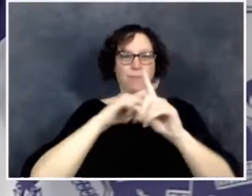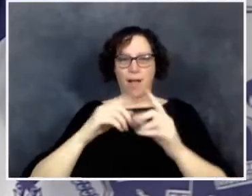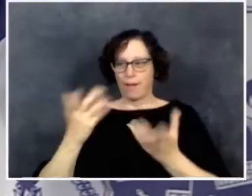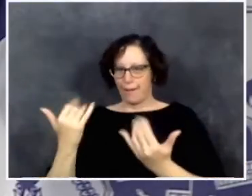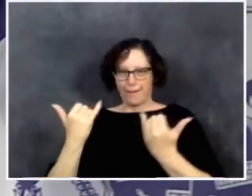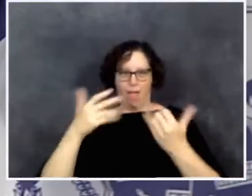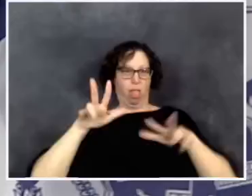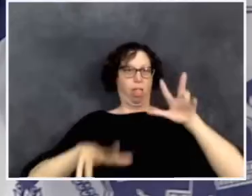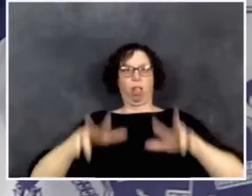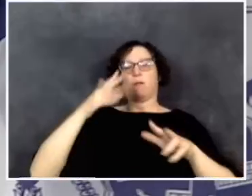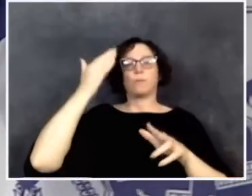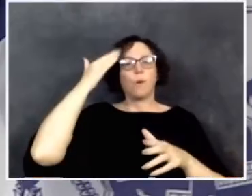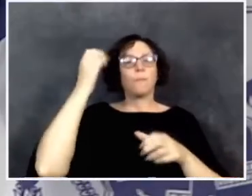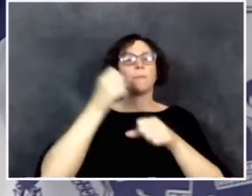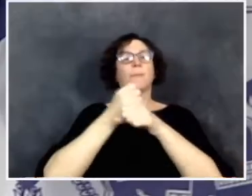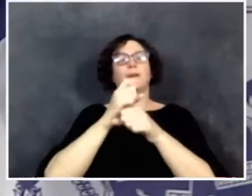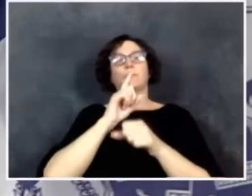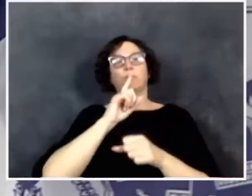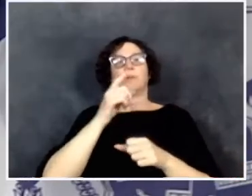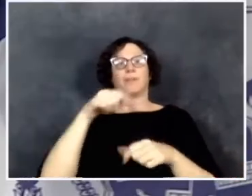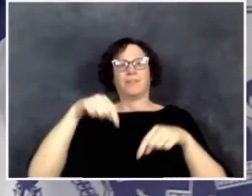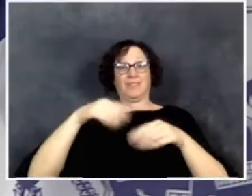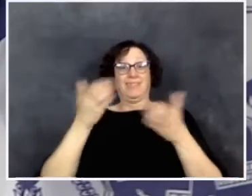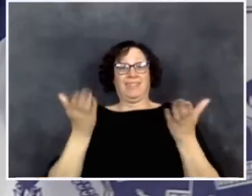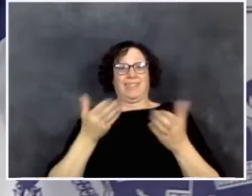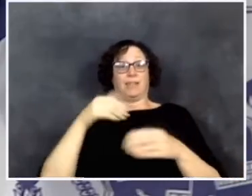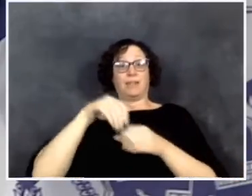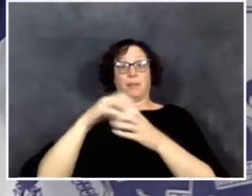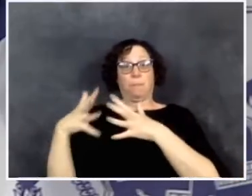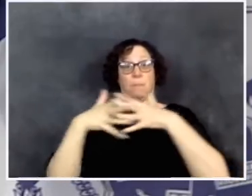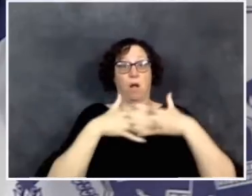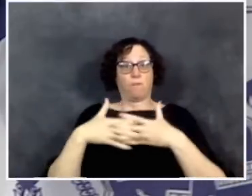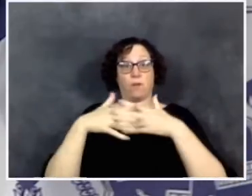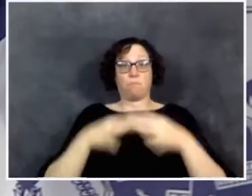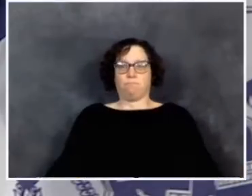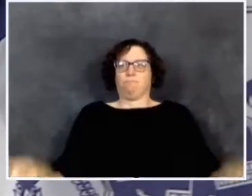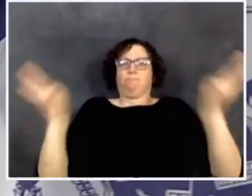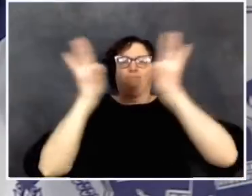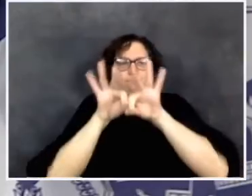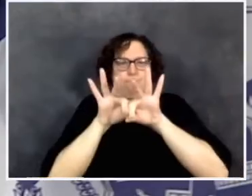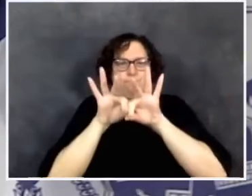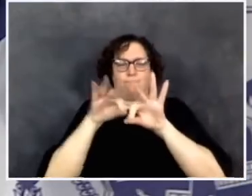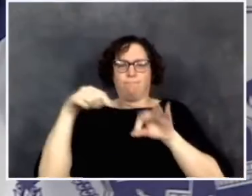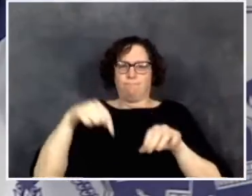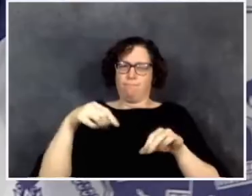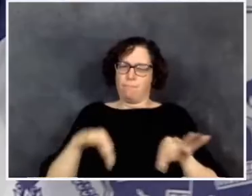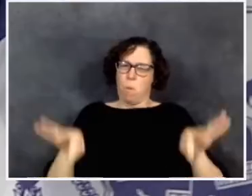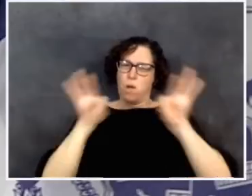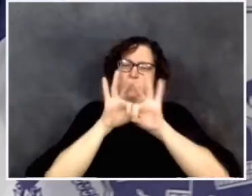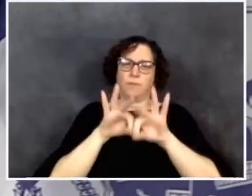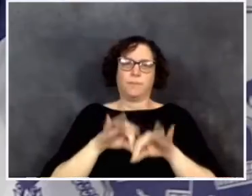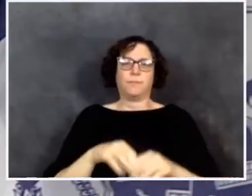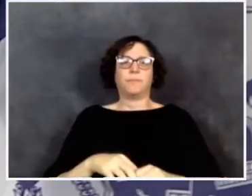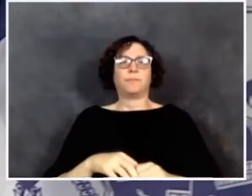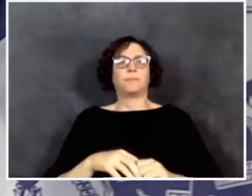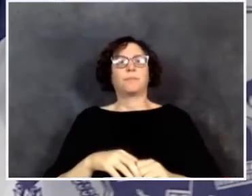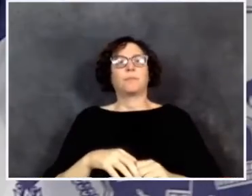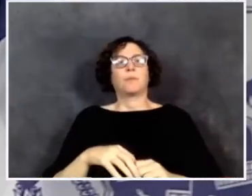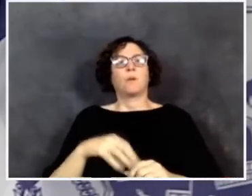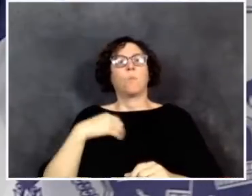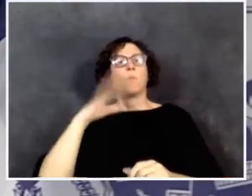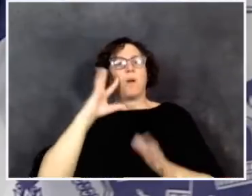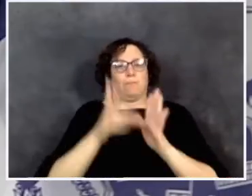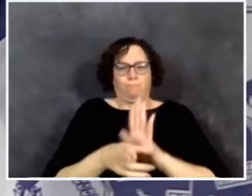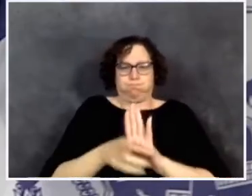talk about an independent review, I think we have to take a hard look at everything, what happened here, but really what happened around